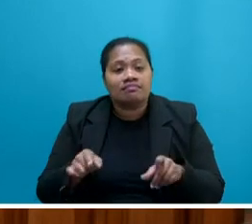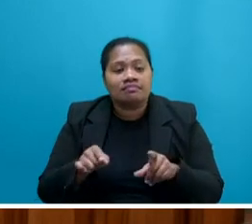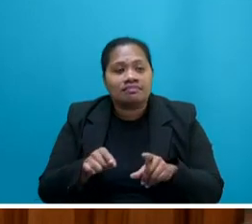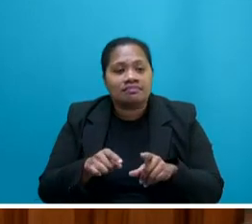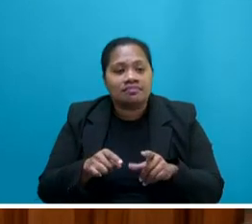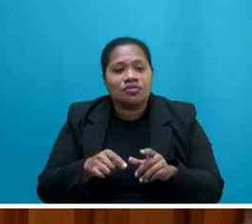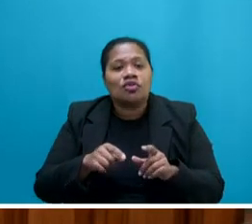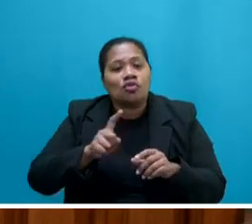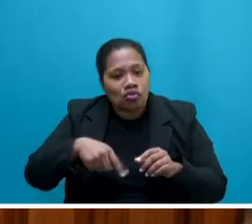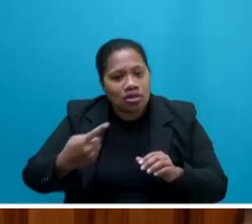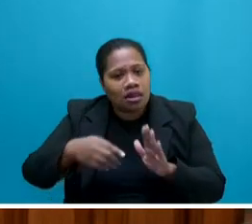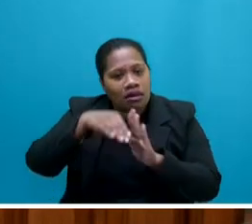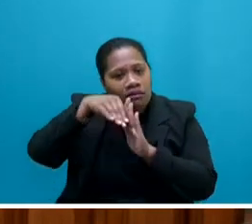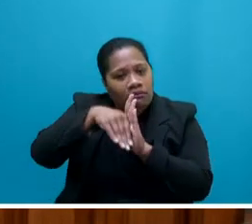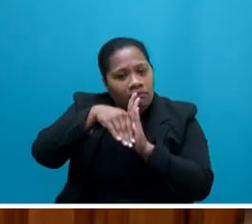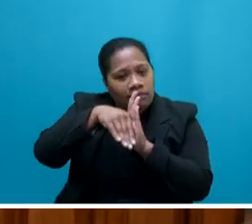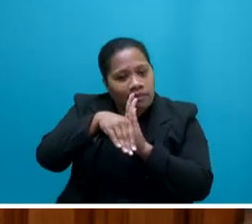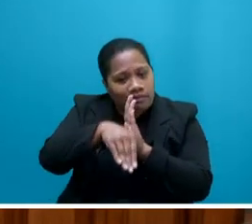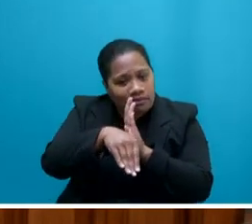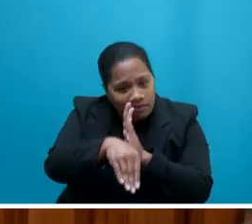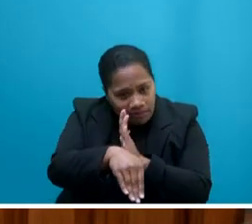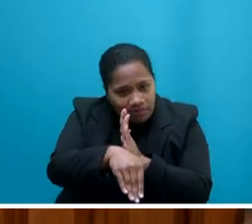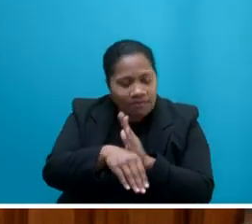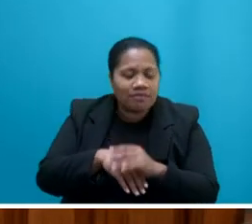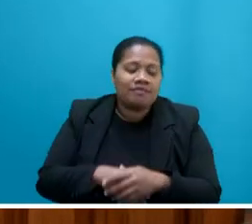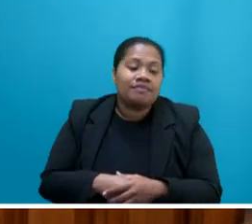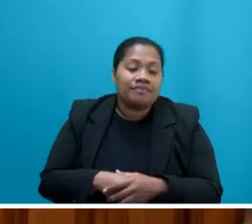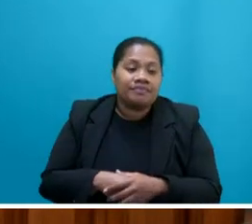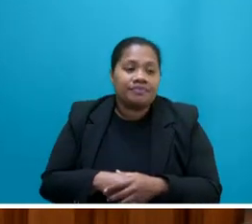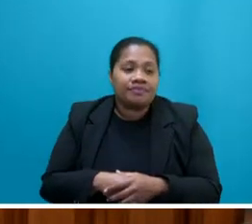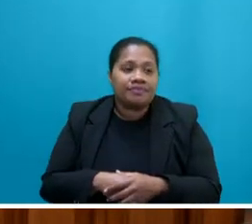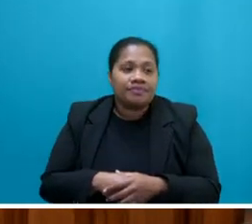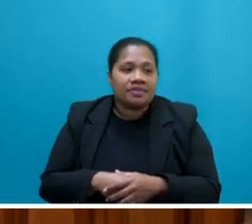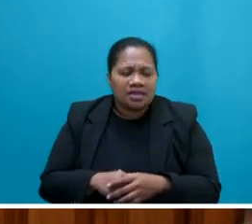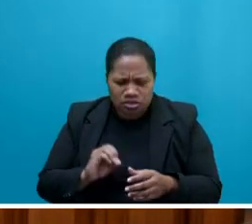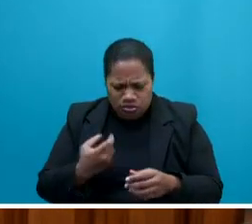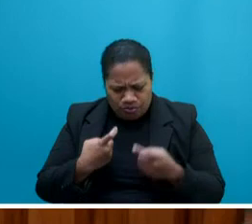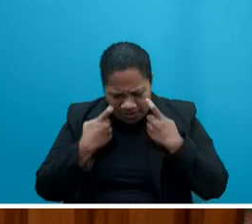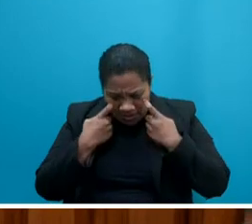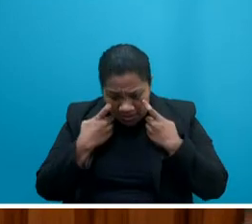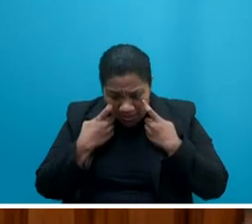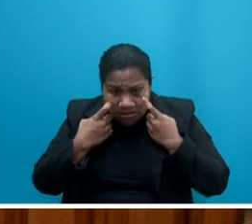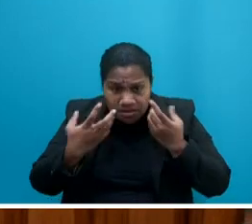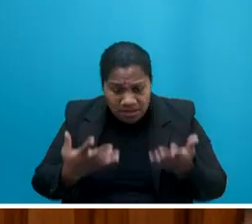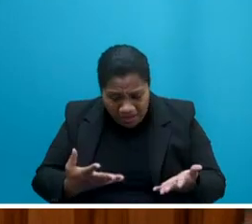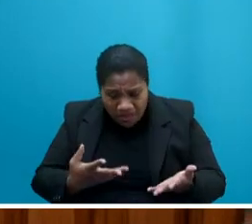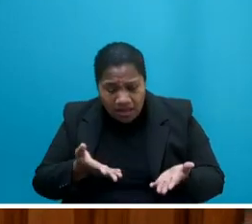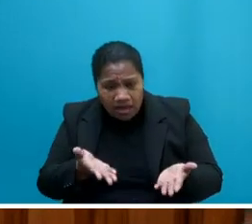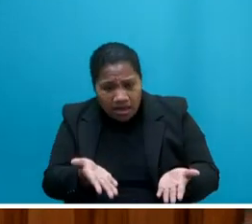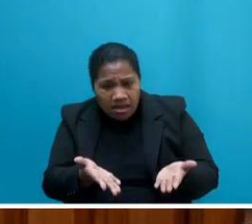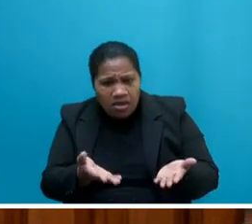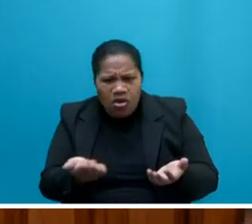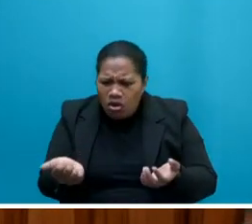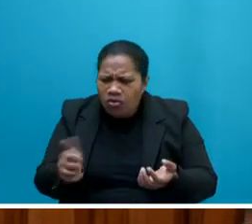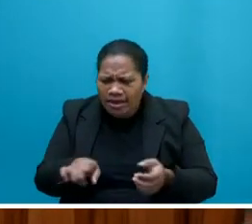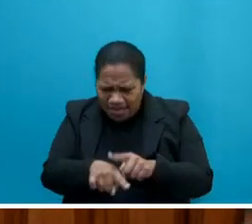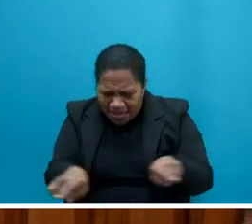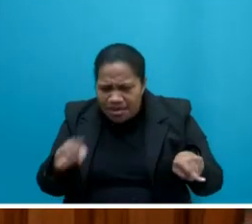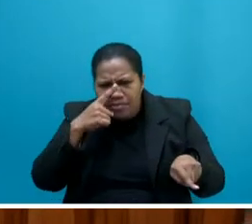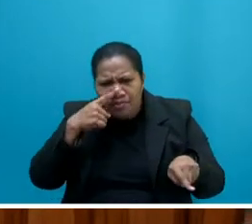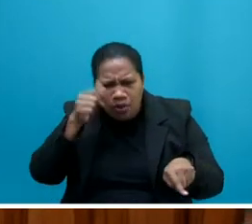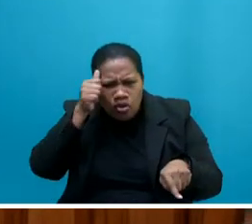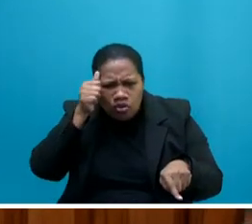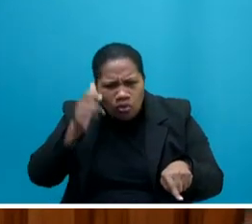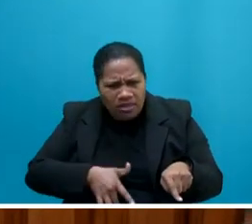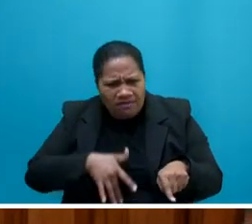blacklisting. Mr. Speaker, sir, the implications of these doldrums are already being felt by ordinary people. And